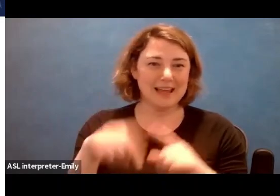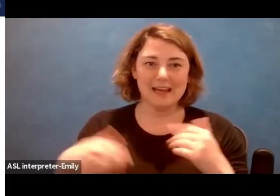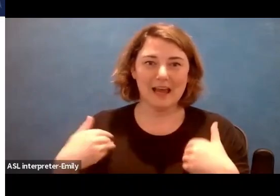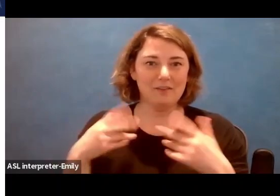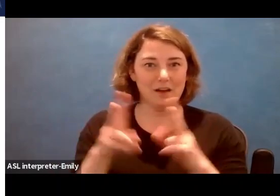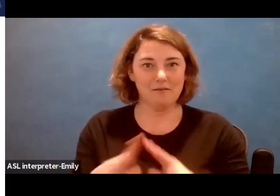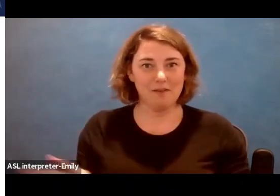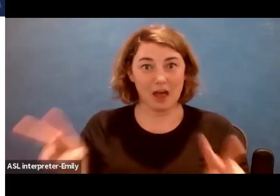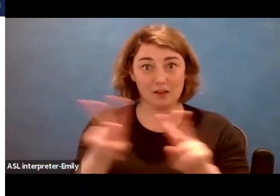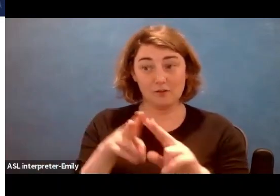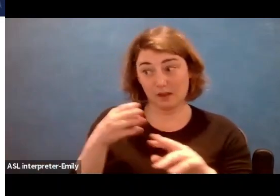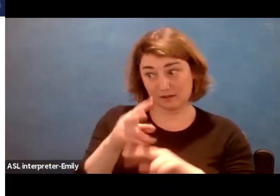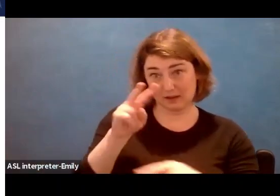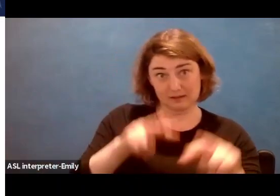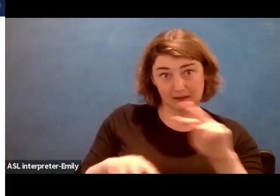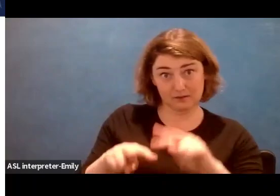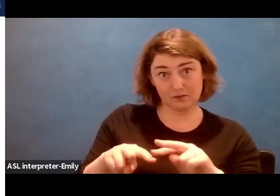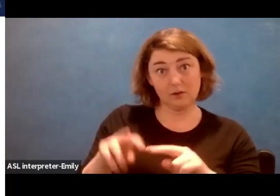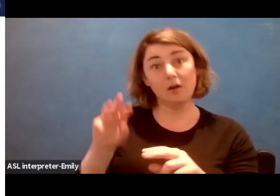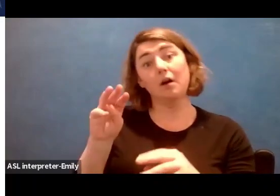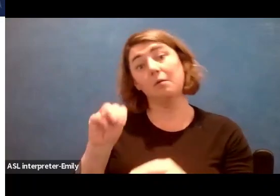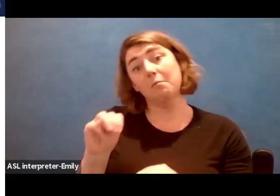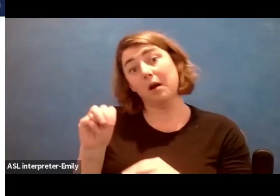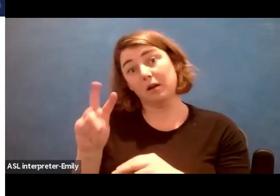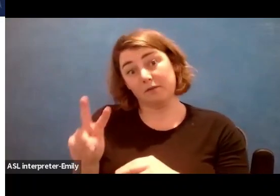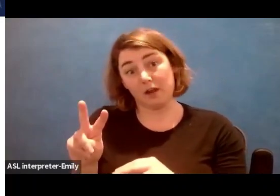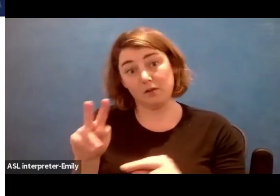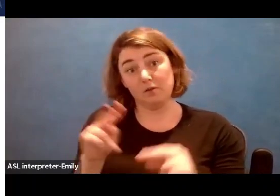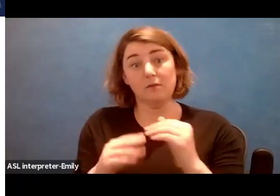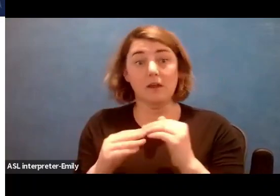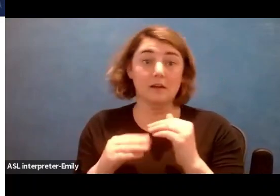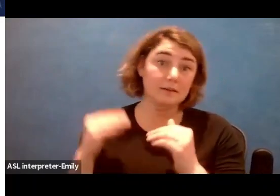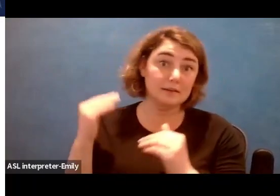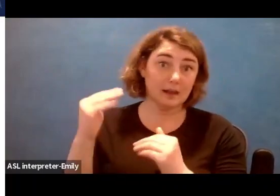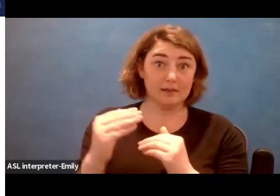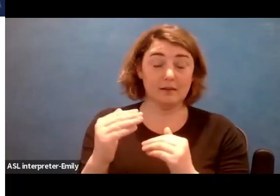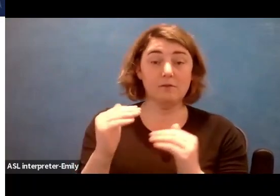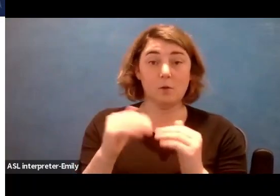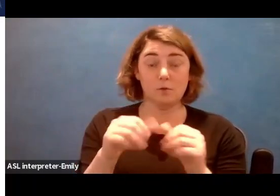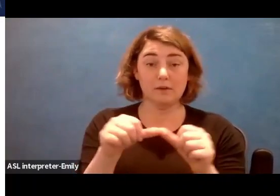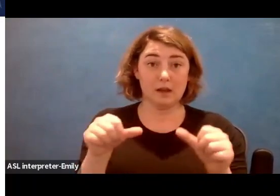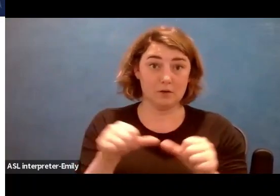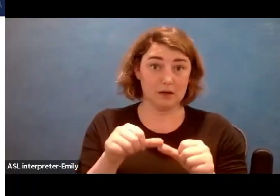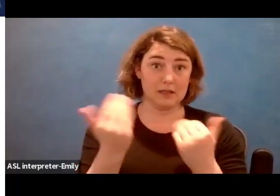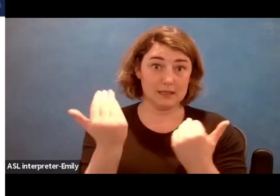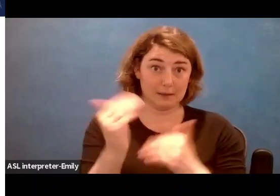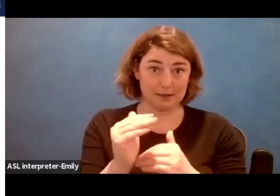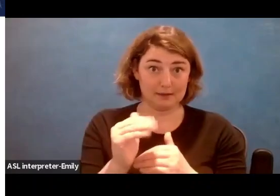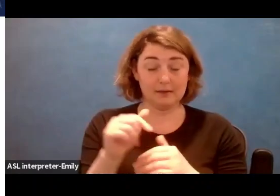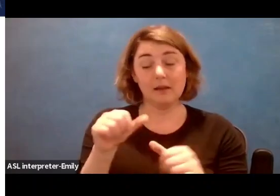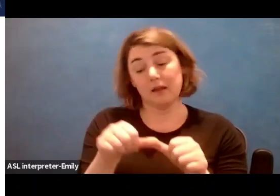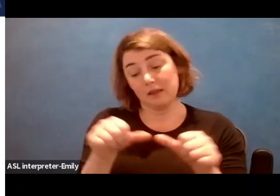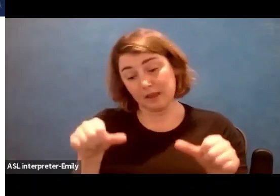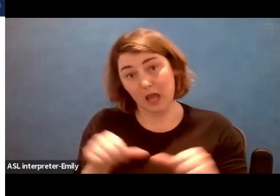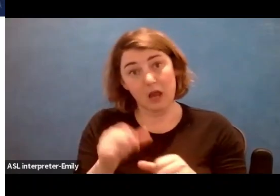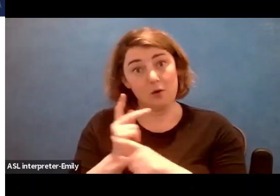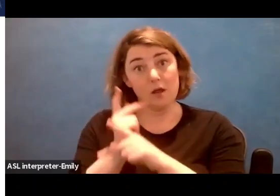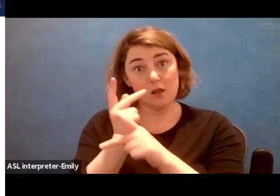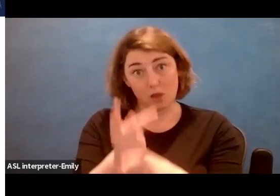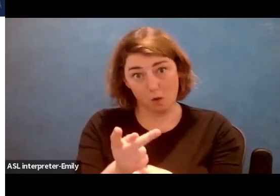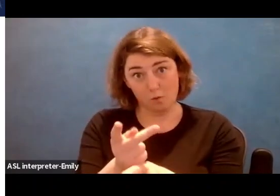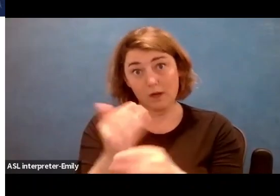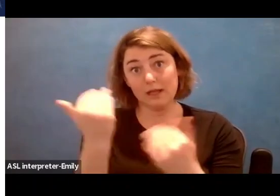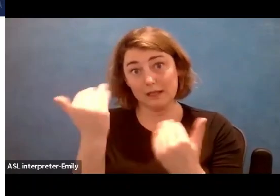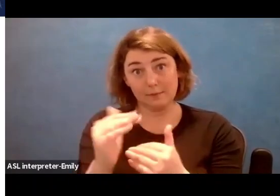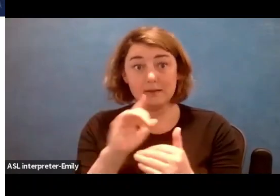is assessed or market value in excess of the area loan limits. So our area loan limits have gone up.